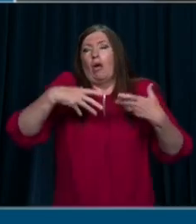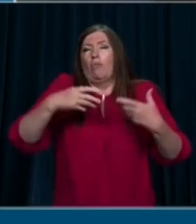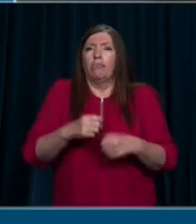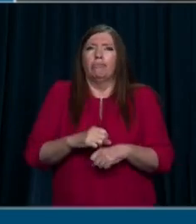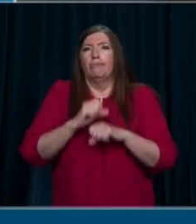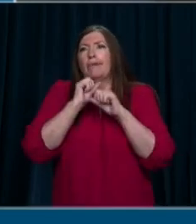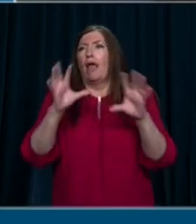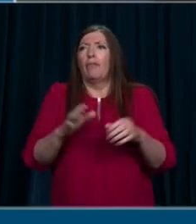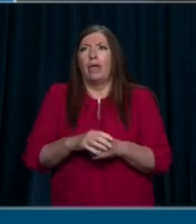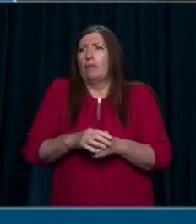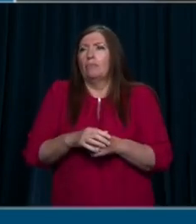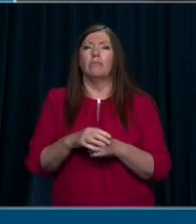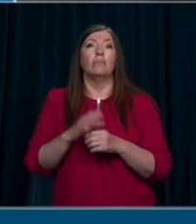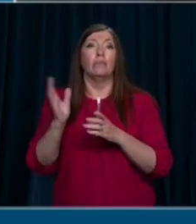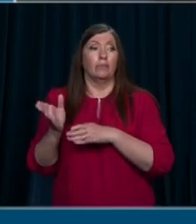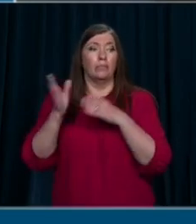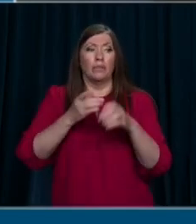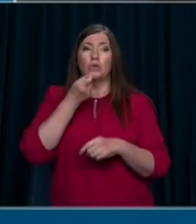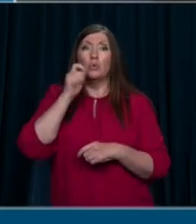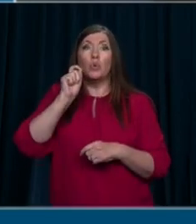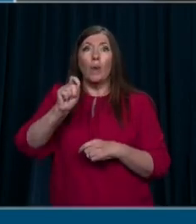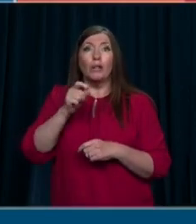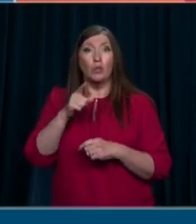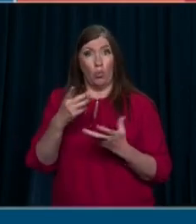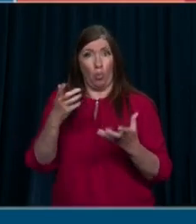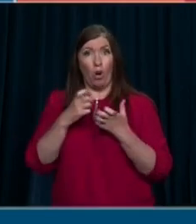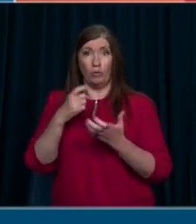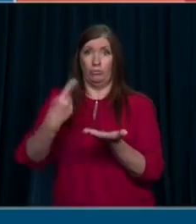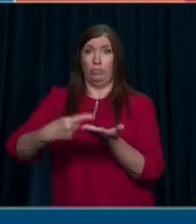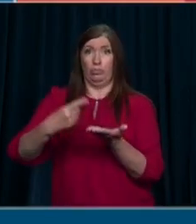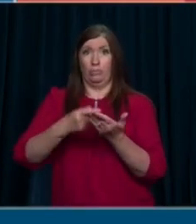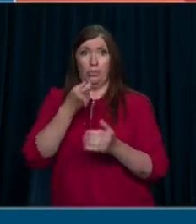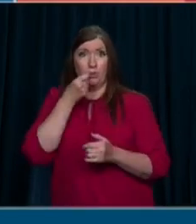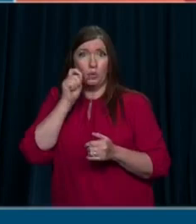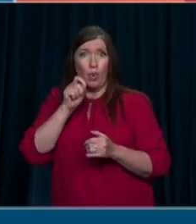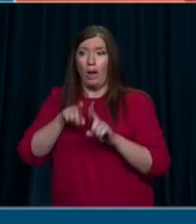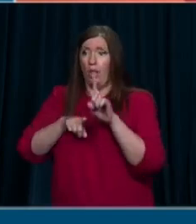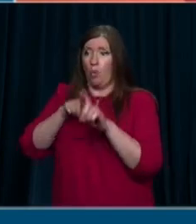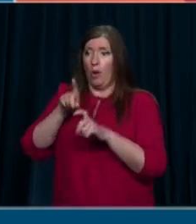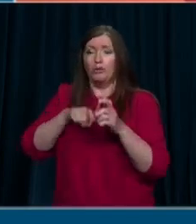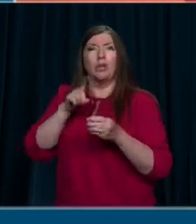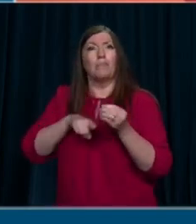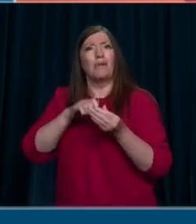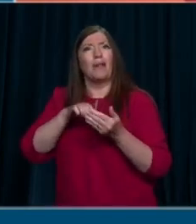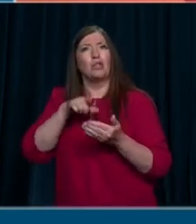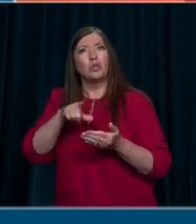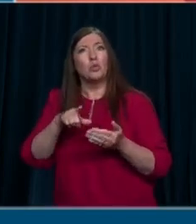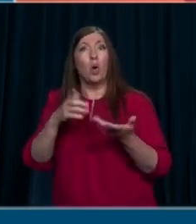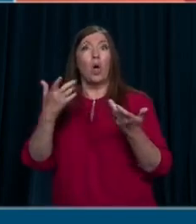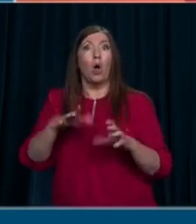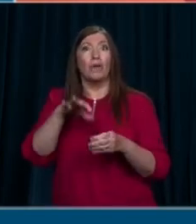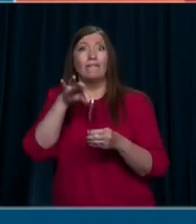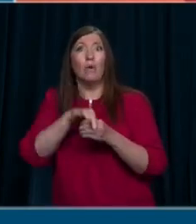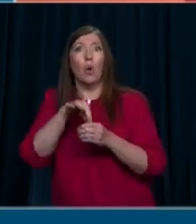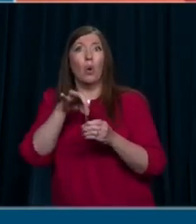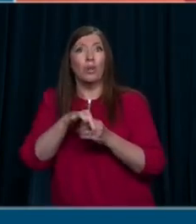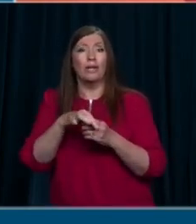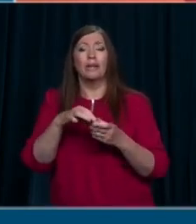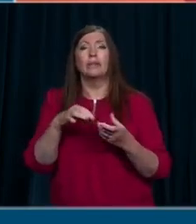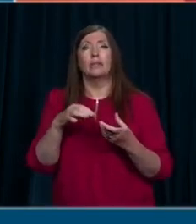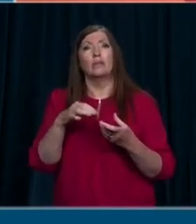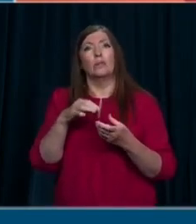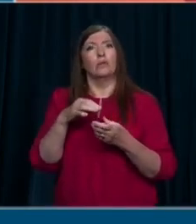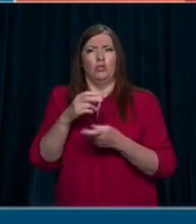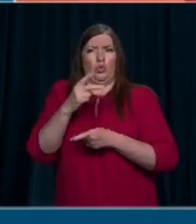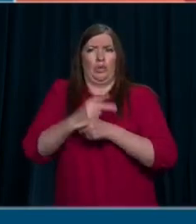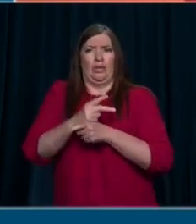nothing is important. Let's move to Ukraine, as you wish to do, and a question on it. Would you have voted to keep